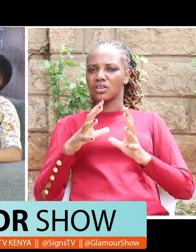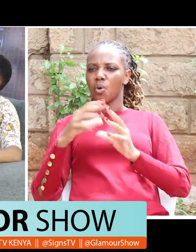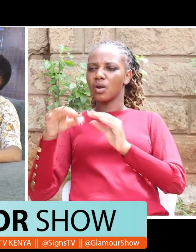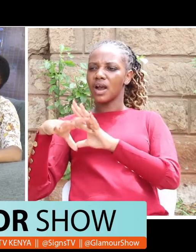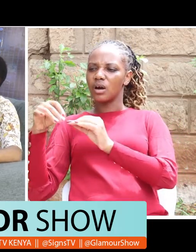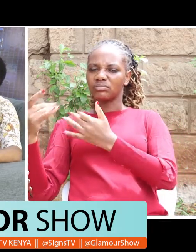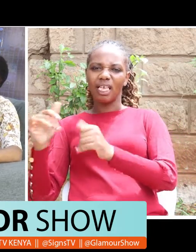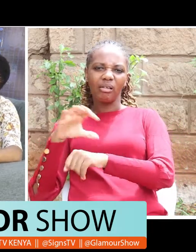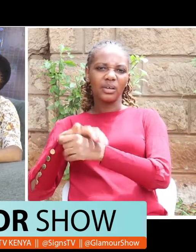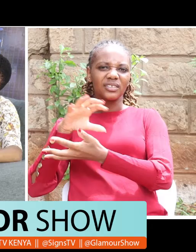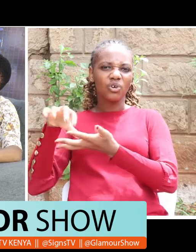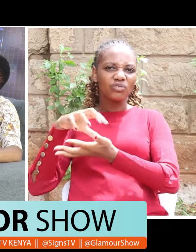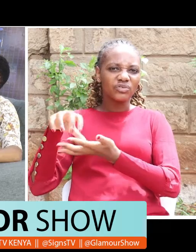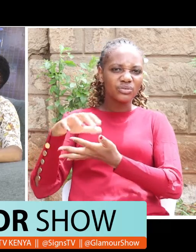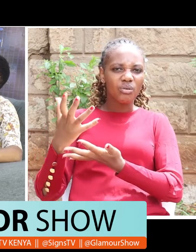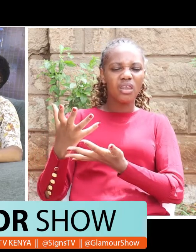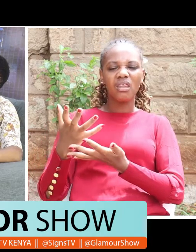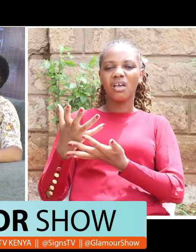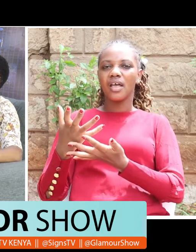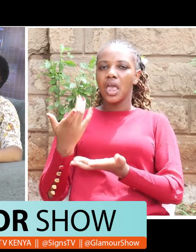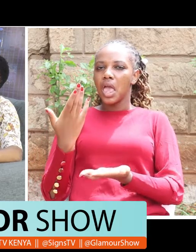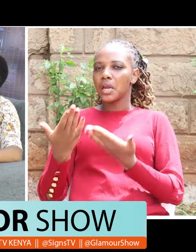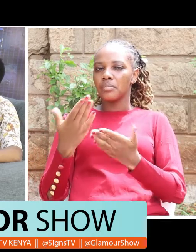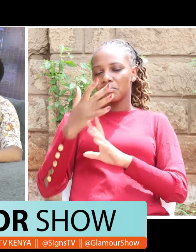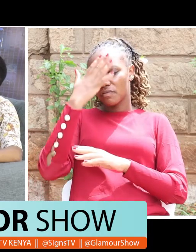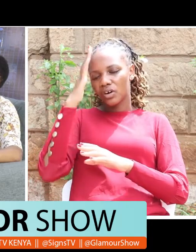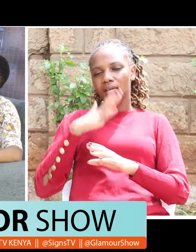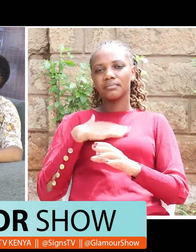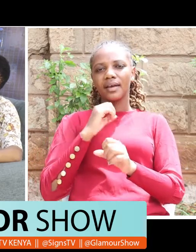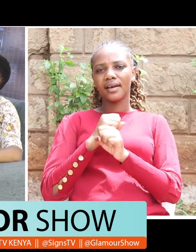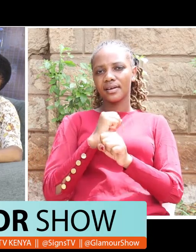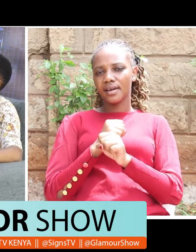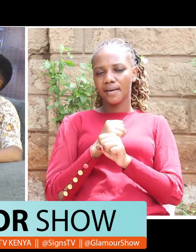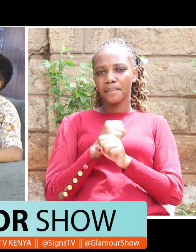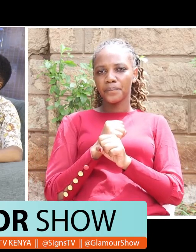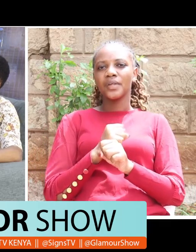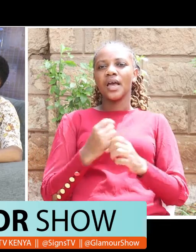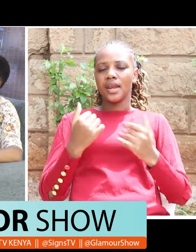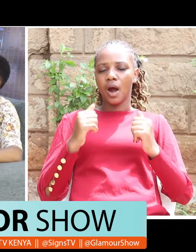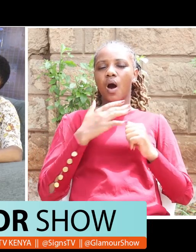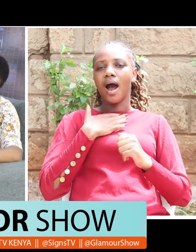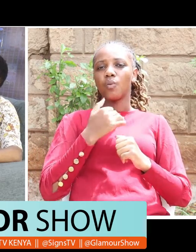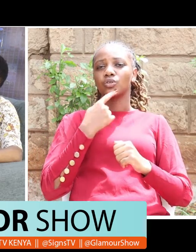want to bring in the theater and film making industry. And to the